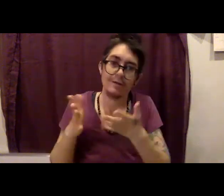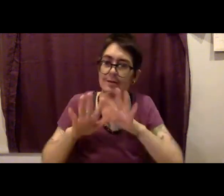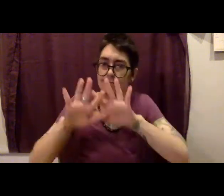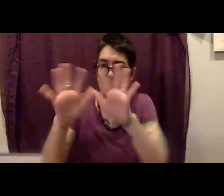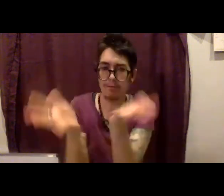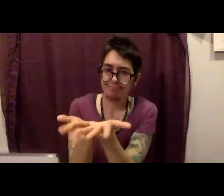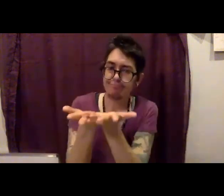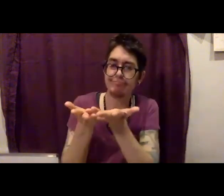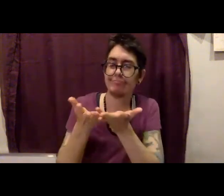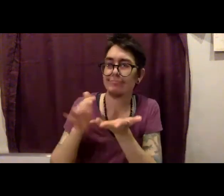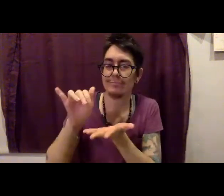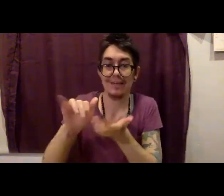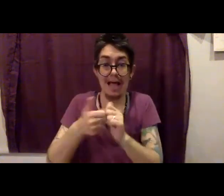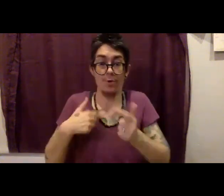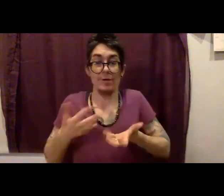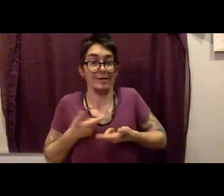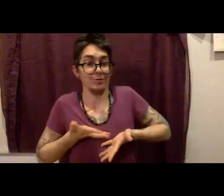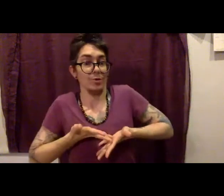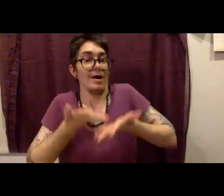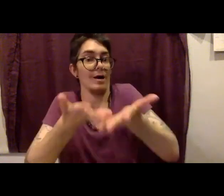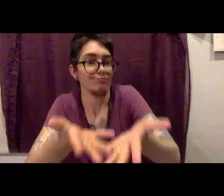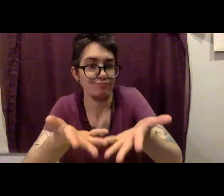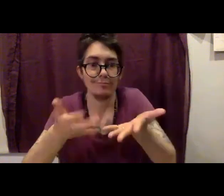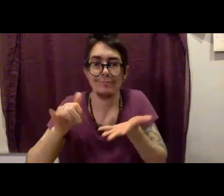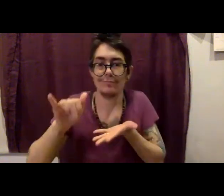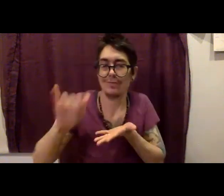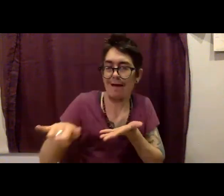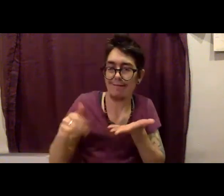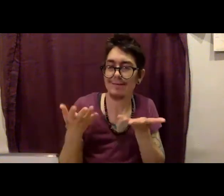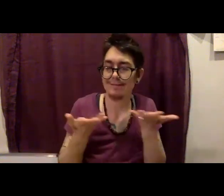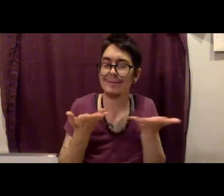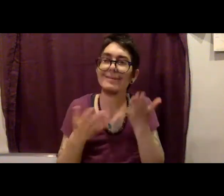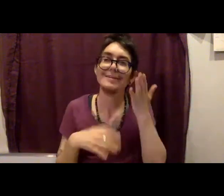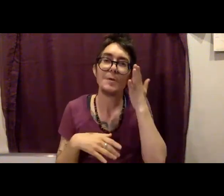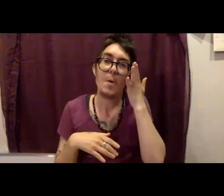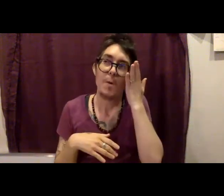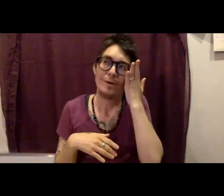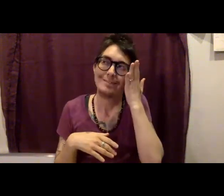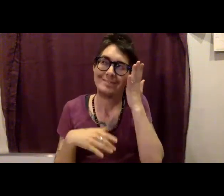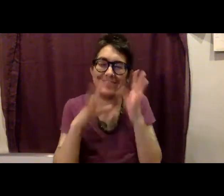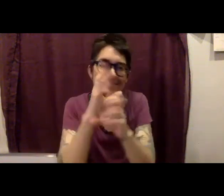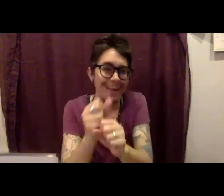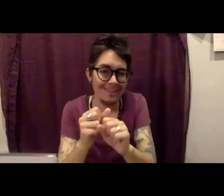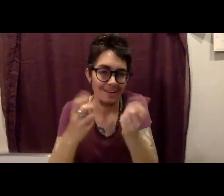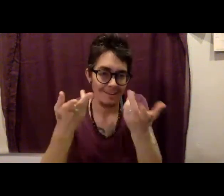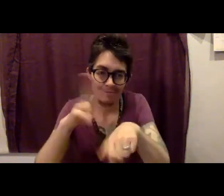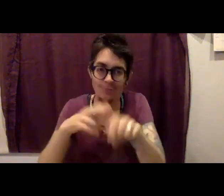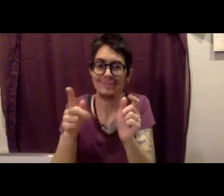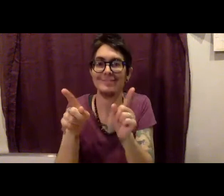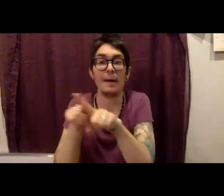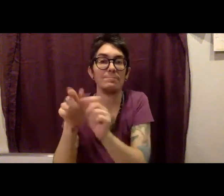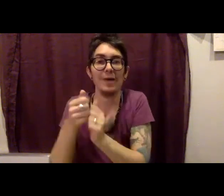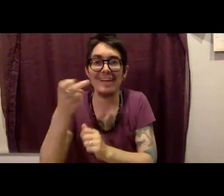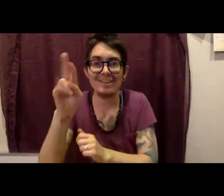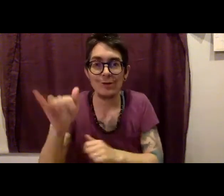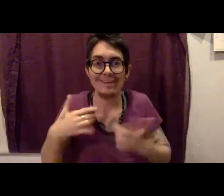as far as gender, experiencing spirit, all of that. So I just wanted to offer that as an option for people.